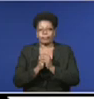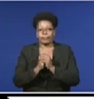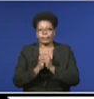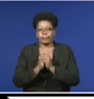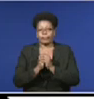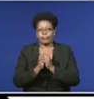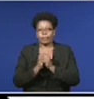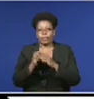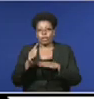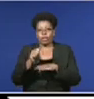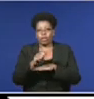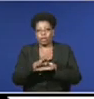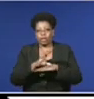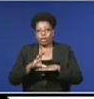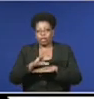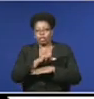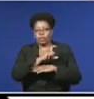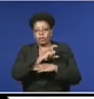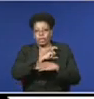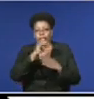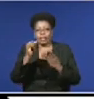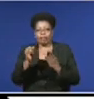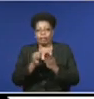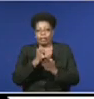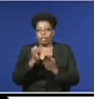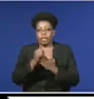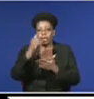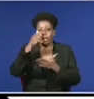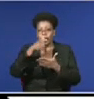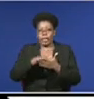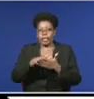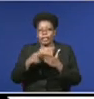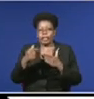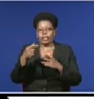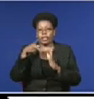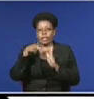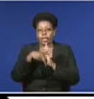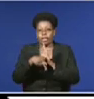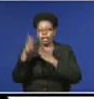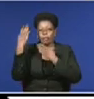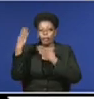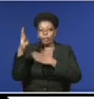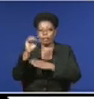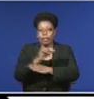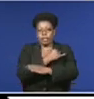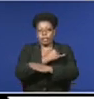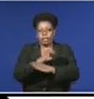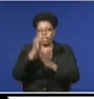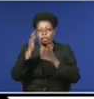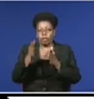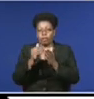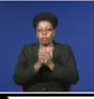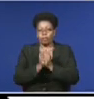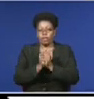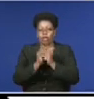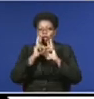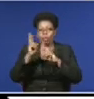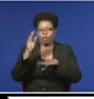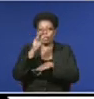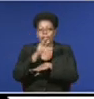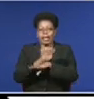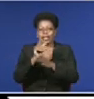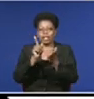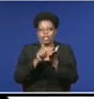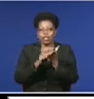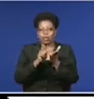Well, Turks and Caicos Islands police have launched an investigation into the apparent murder of a Bahamian entertainer. Jim Anita's Rain reports tonight that the